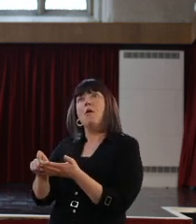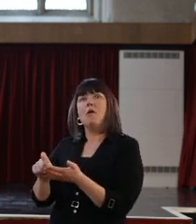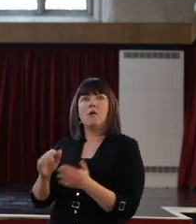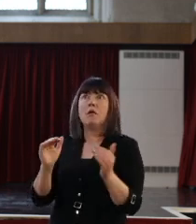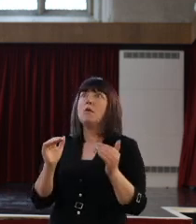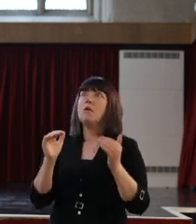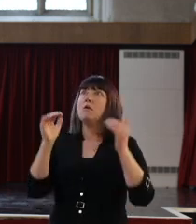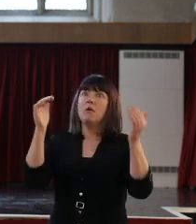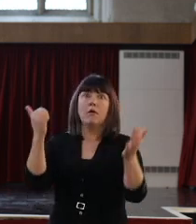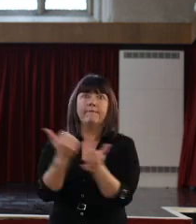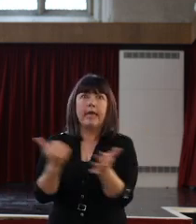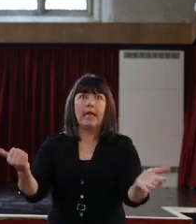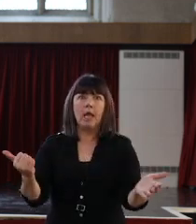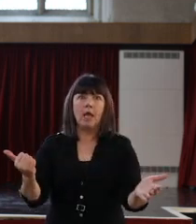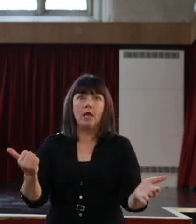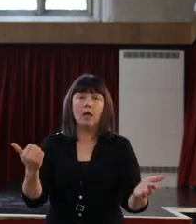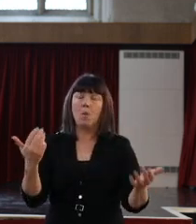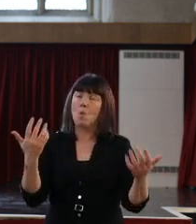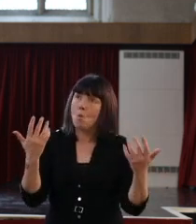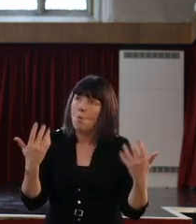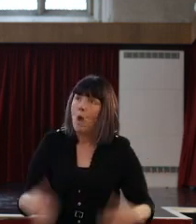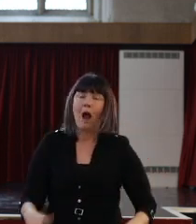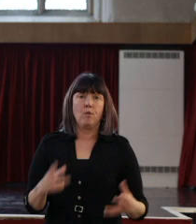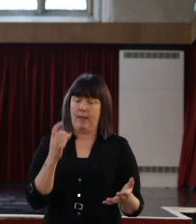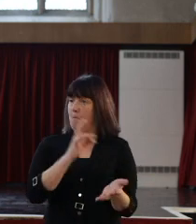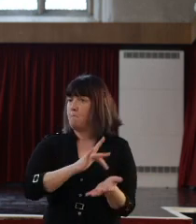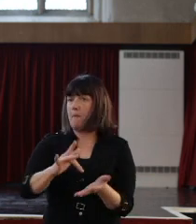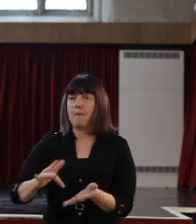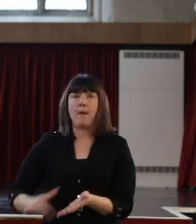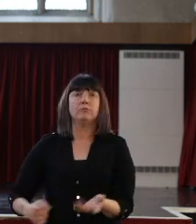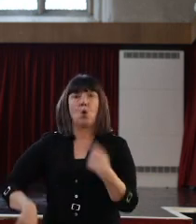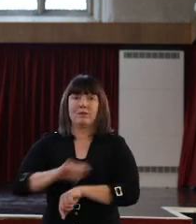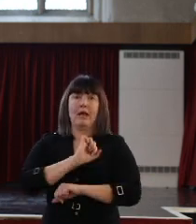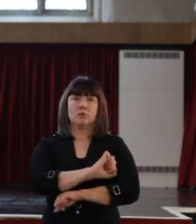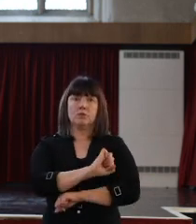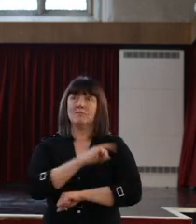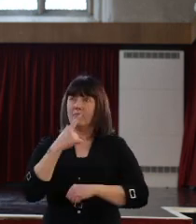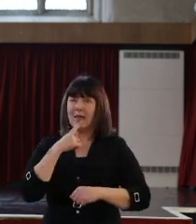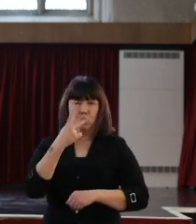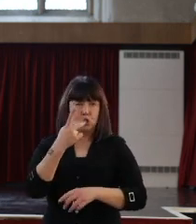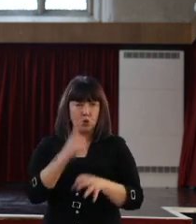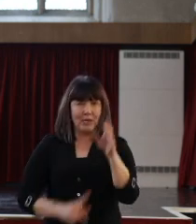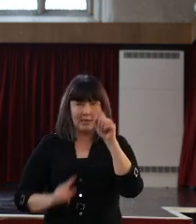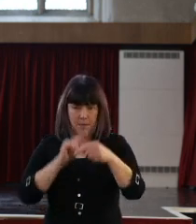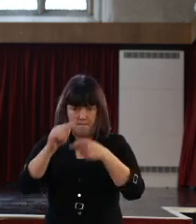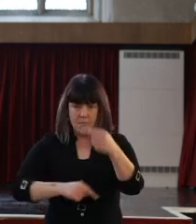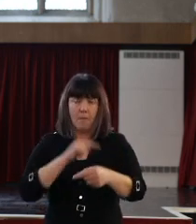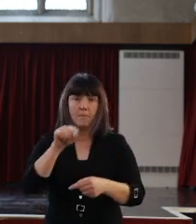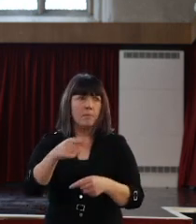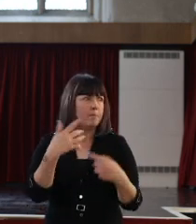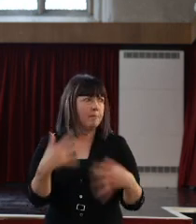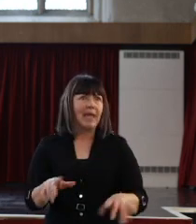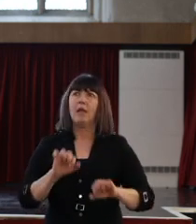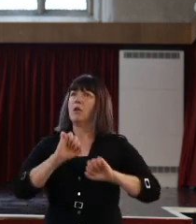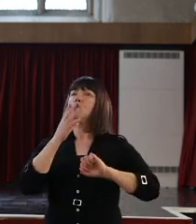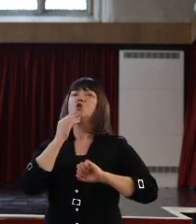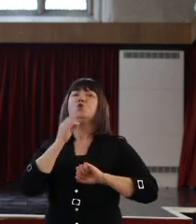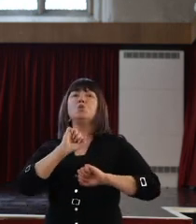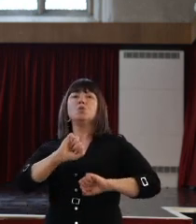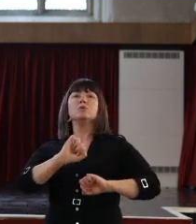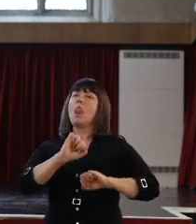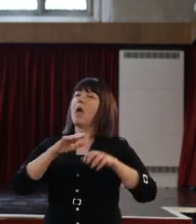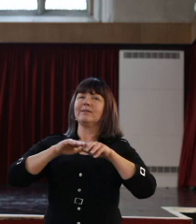months later, October 1997, we found ourselves on BBC One, Saturday night, performing our sketches on the stand-up show with Ardal